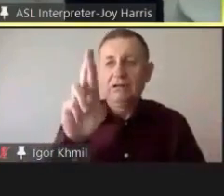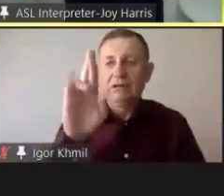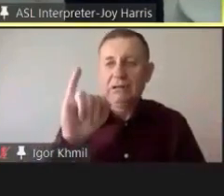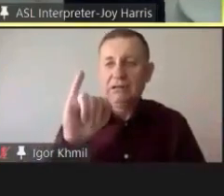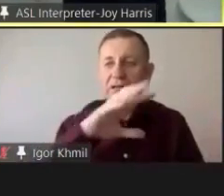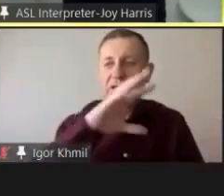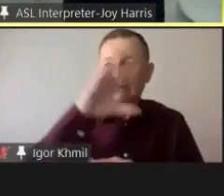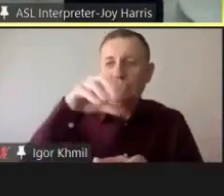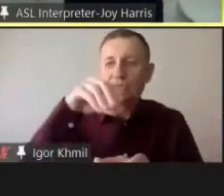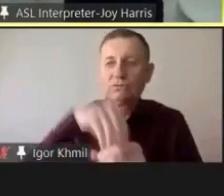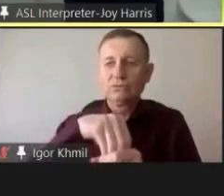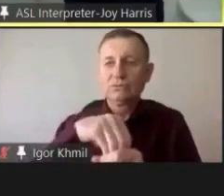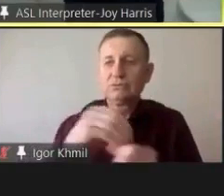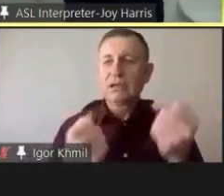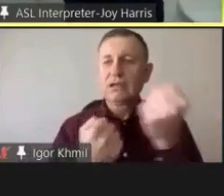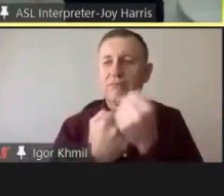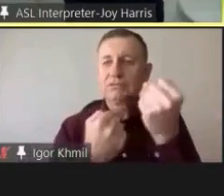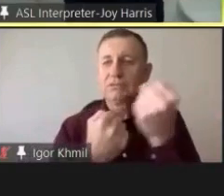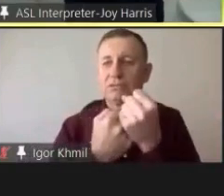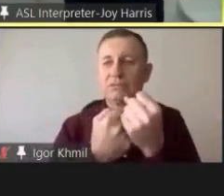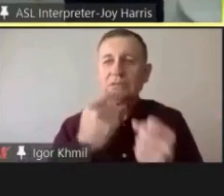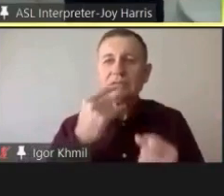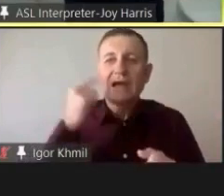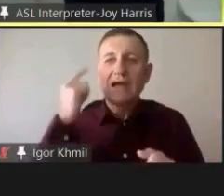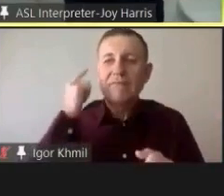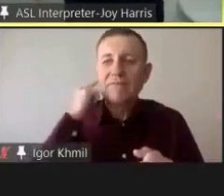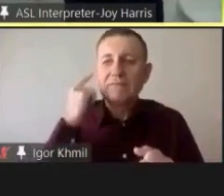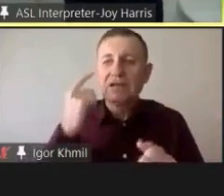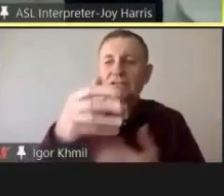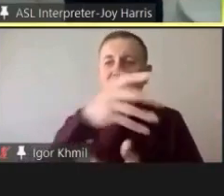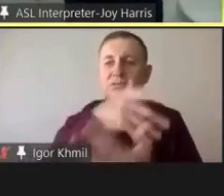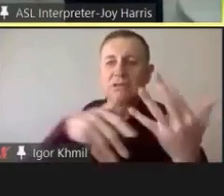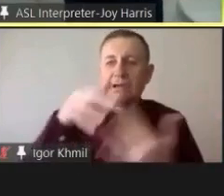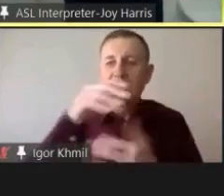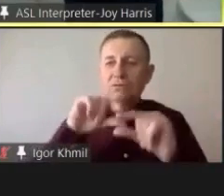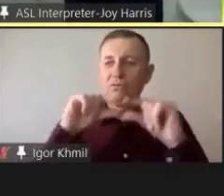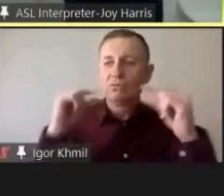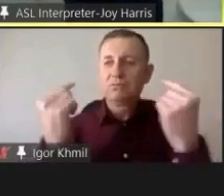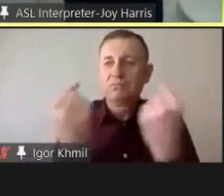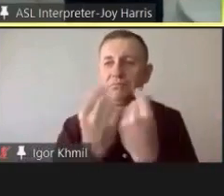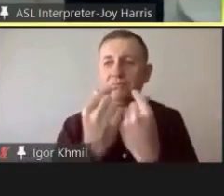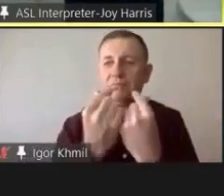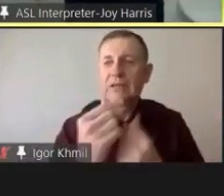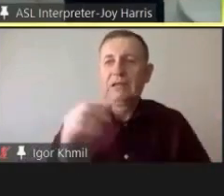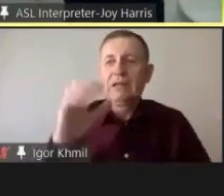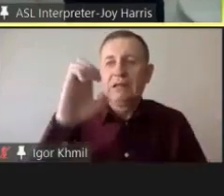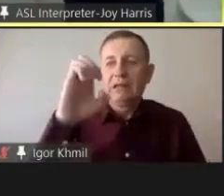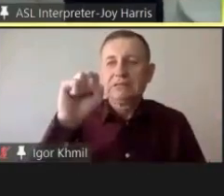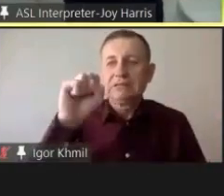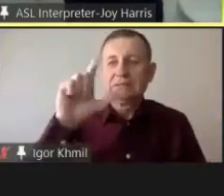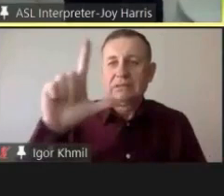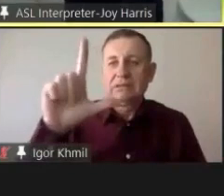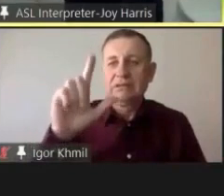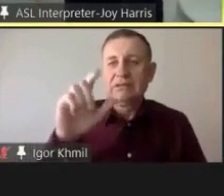The deaf services we provide at LRI include advocacy, deaf social